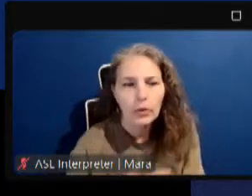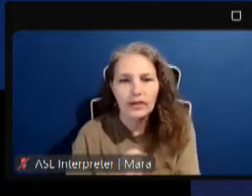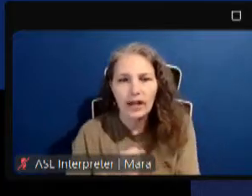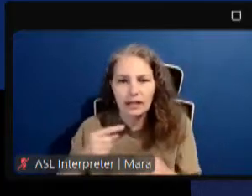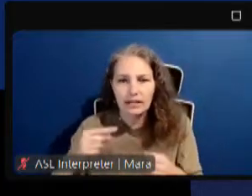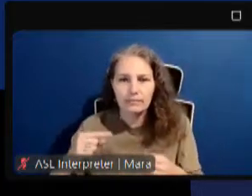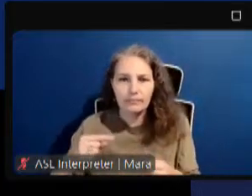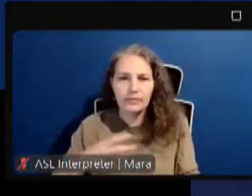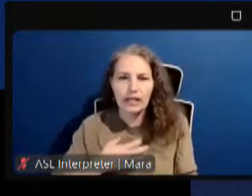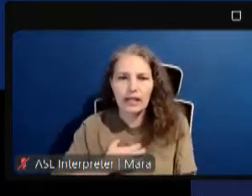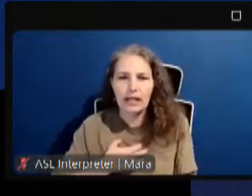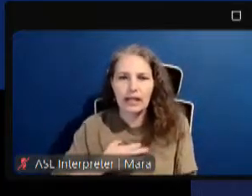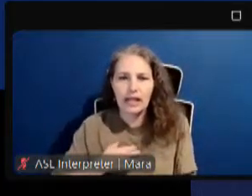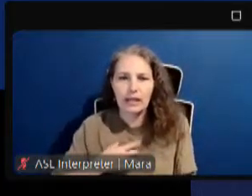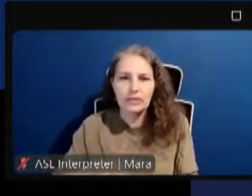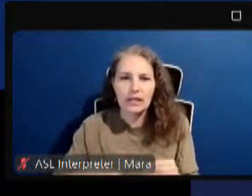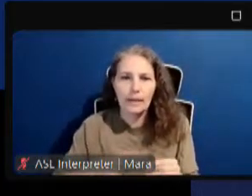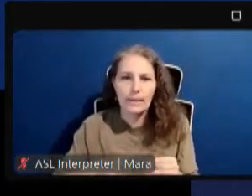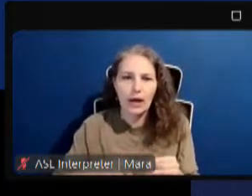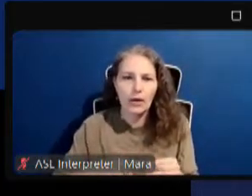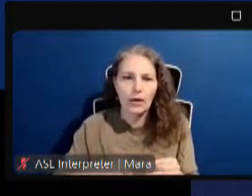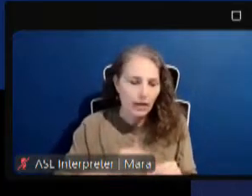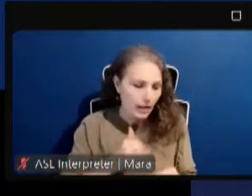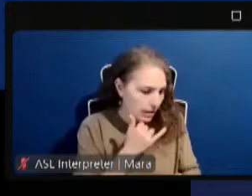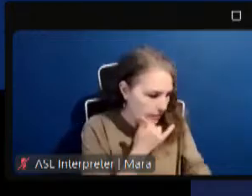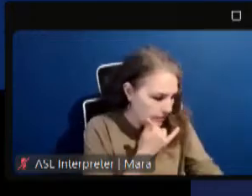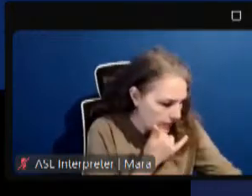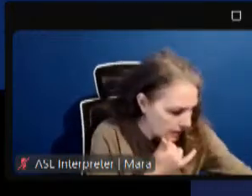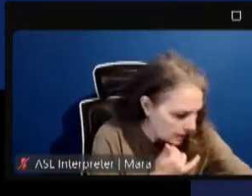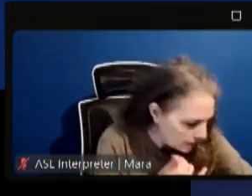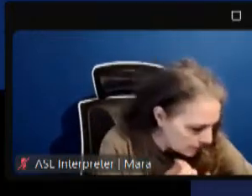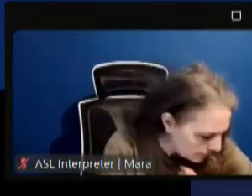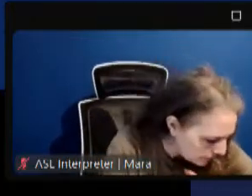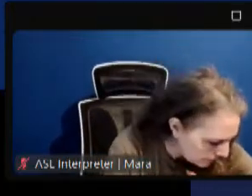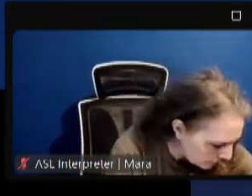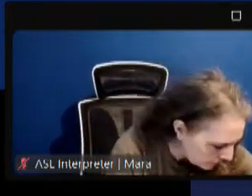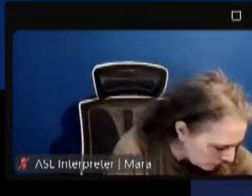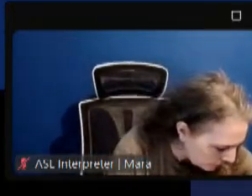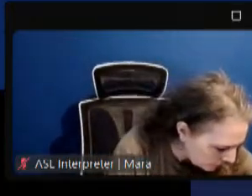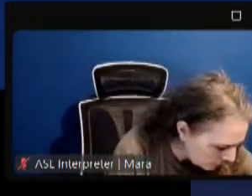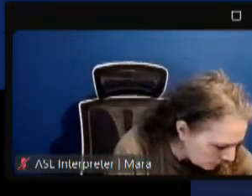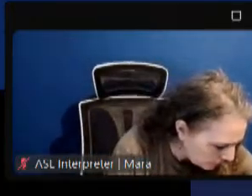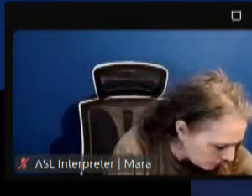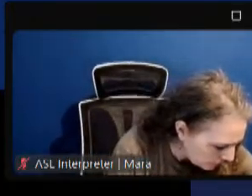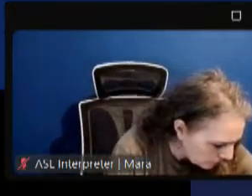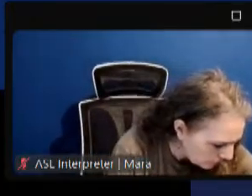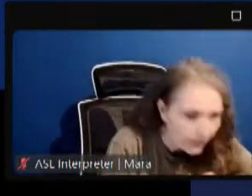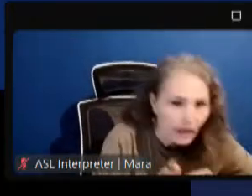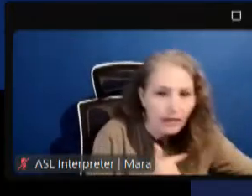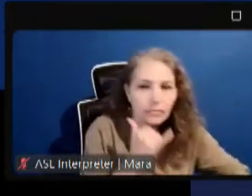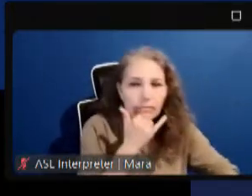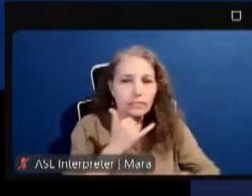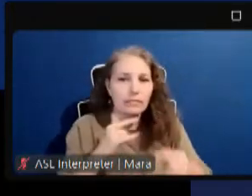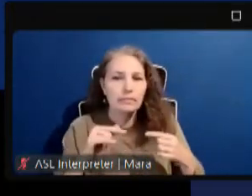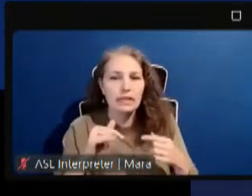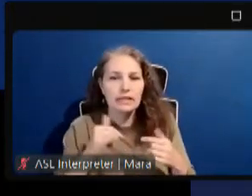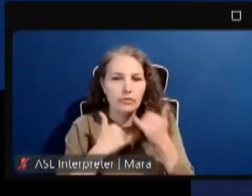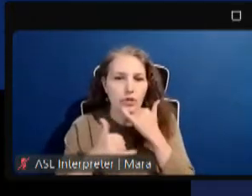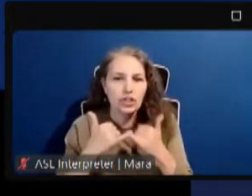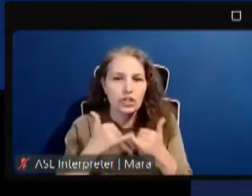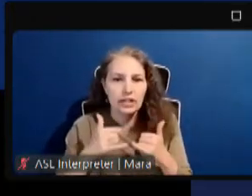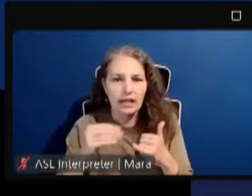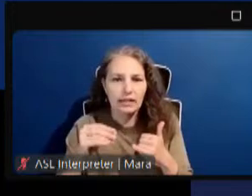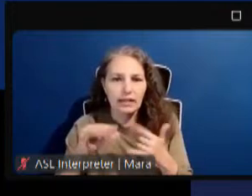parcels. And as Assessor Prang said, we have reduced values on 17,000, a little more than 17,000 parcels to